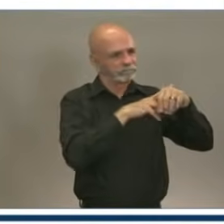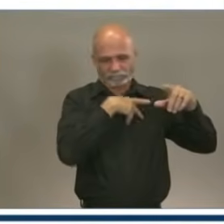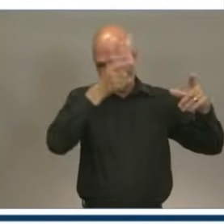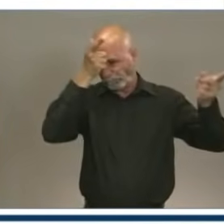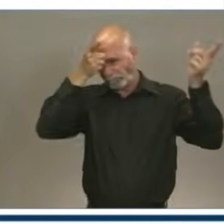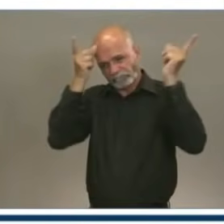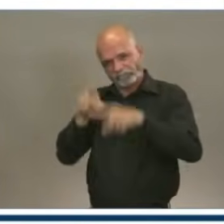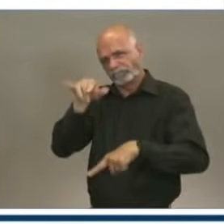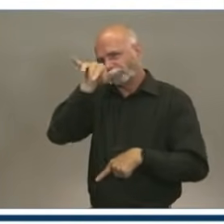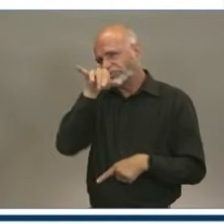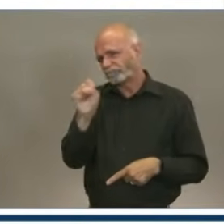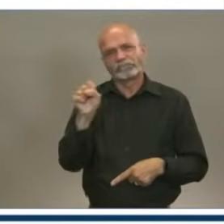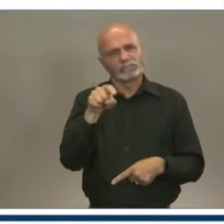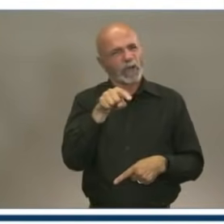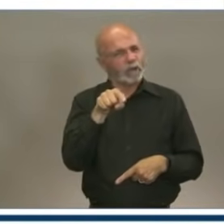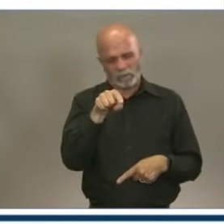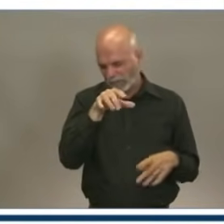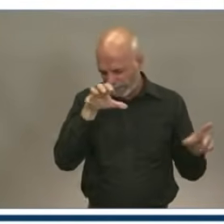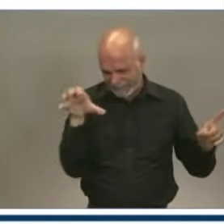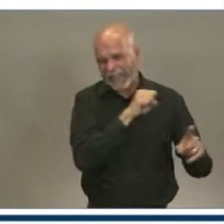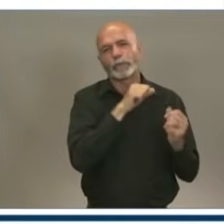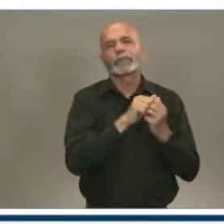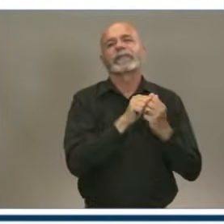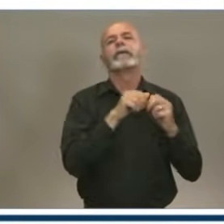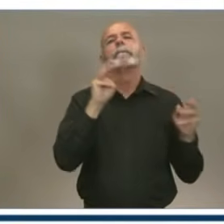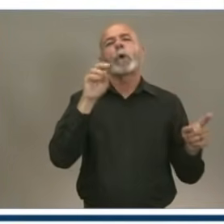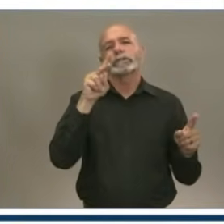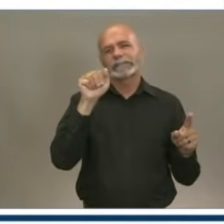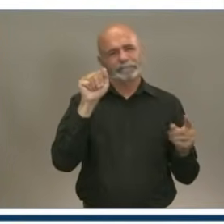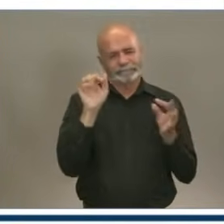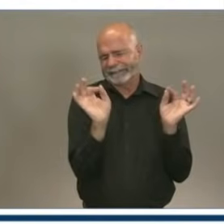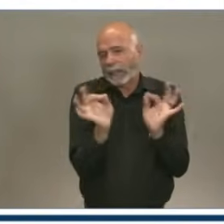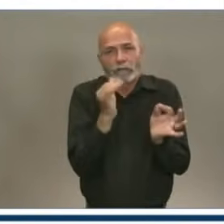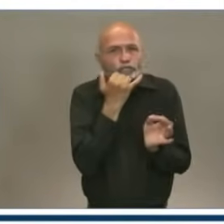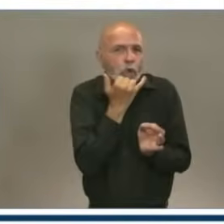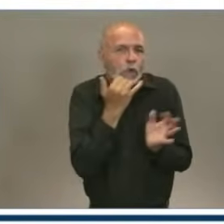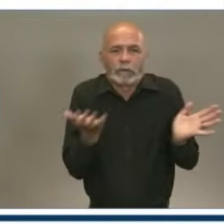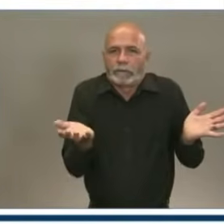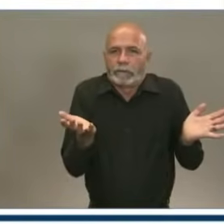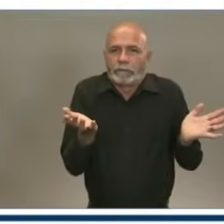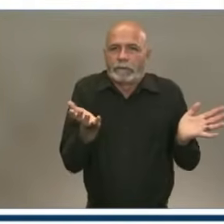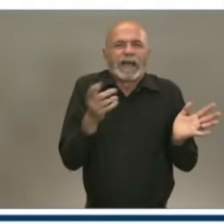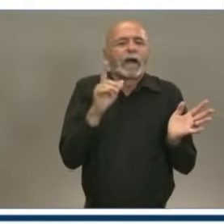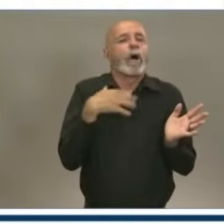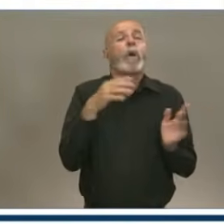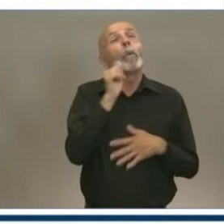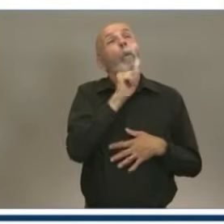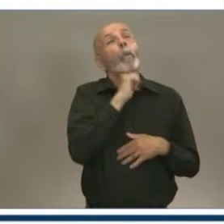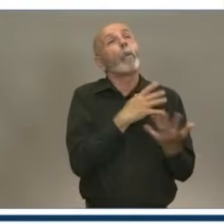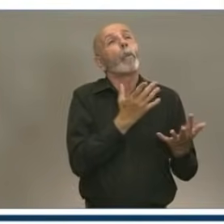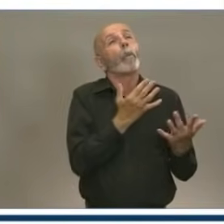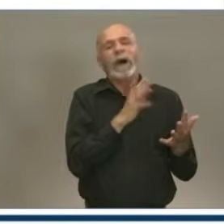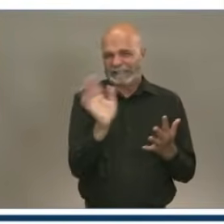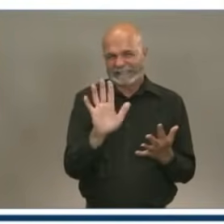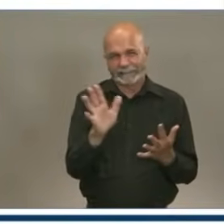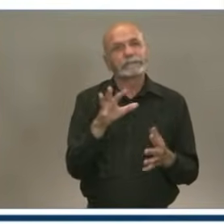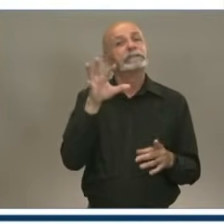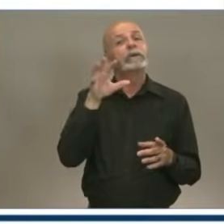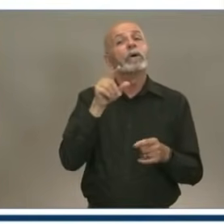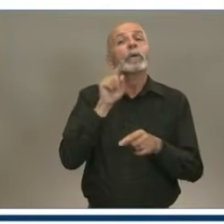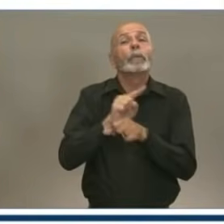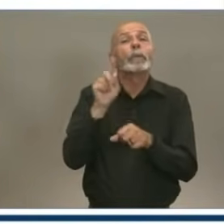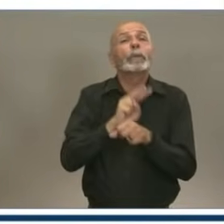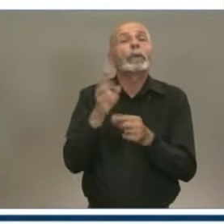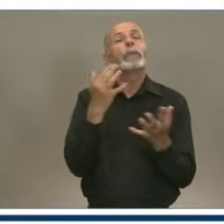it's likely to be right now with the Moderna vaccine. There's nothing wrong with that. Do not wait for several more weeks in the hopes that you're going to get a